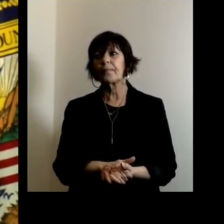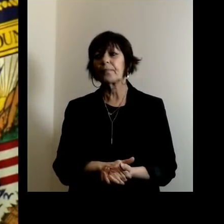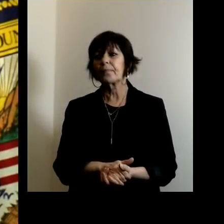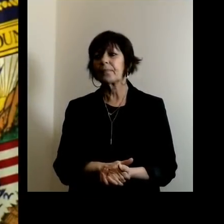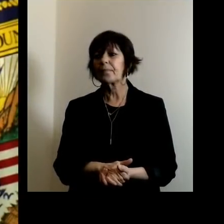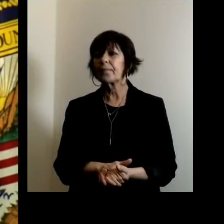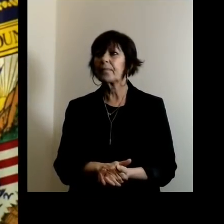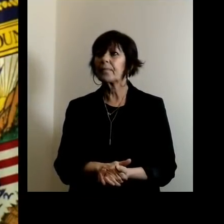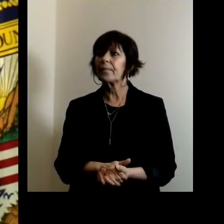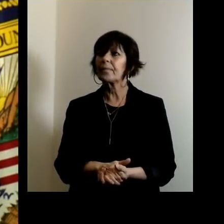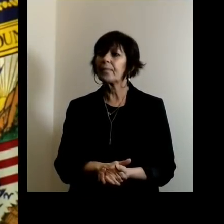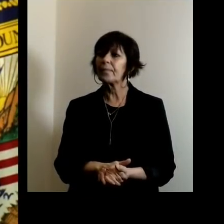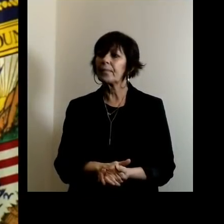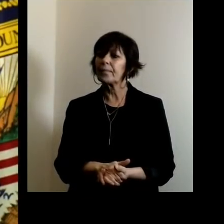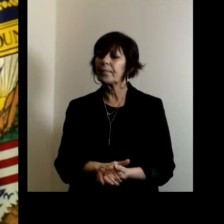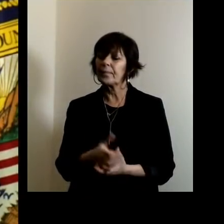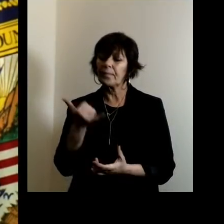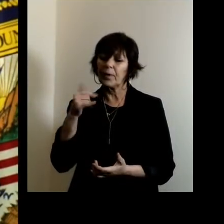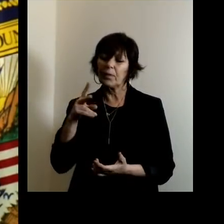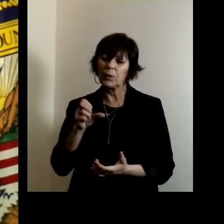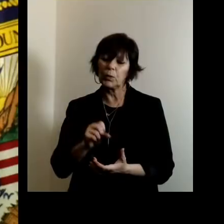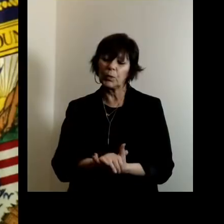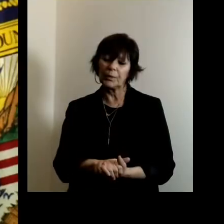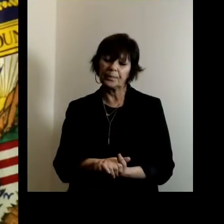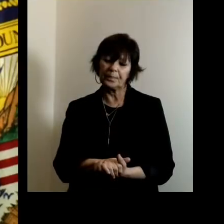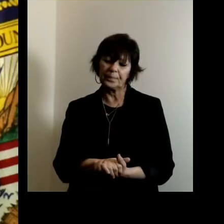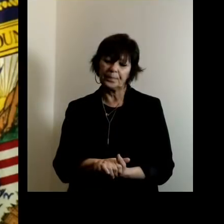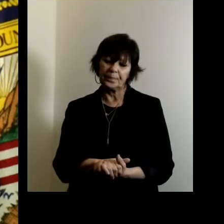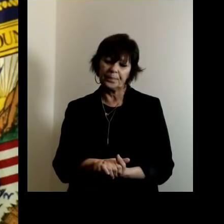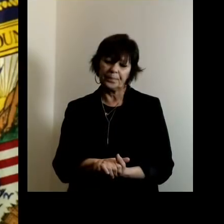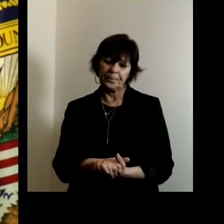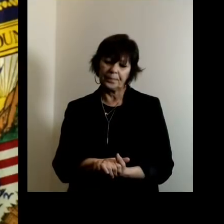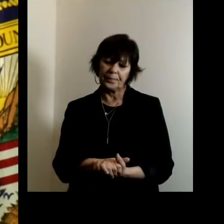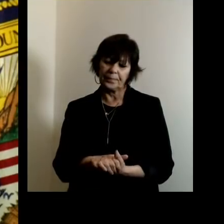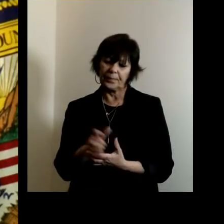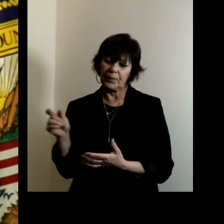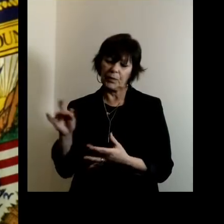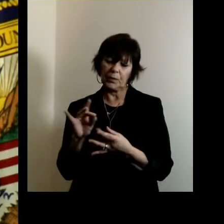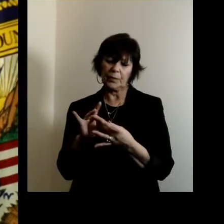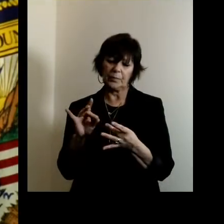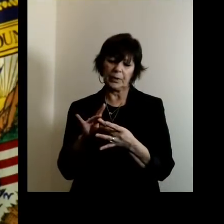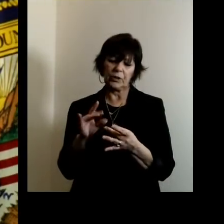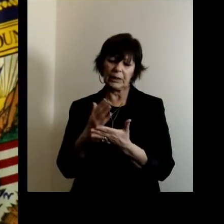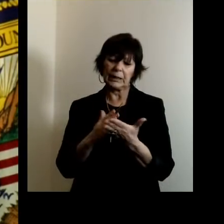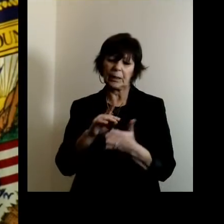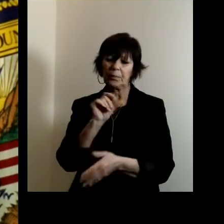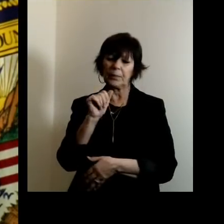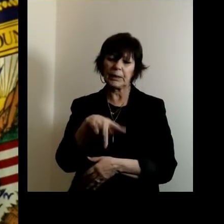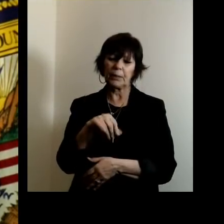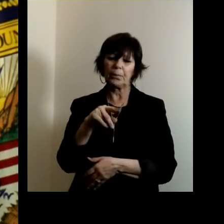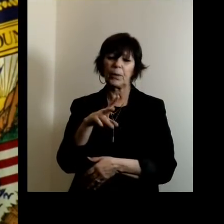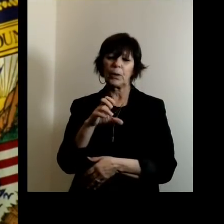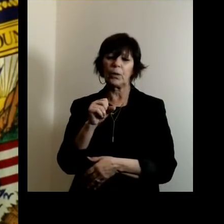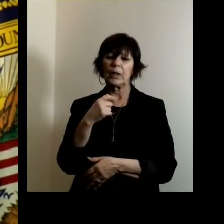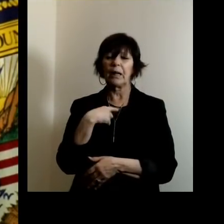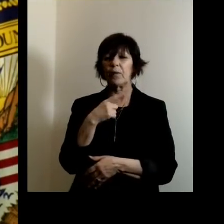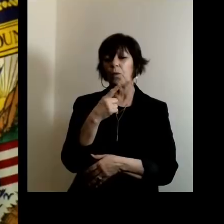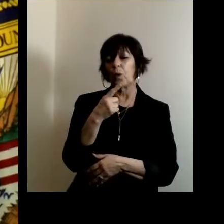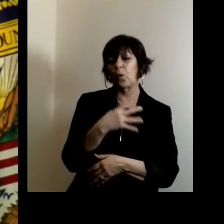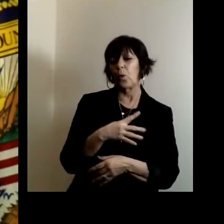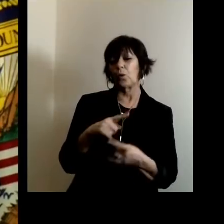Buffalo News. You're welcome. Buffalo News. Yeah, Mark, you mentioned earlier that some zip codes have a quarter to a